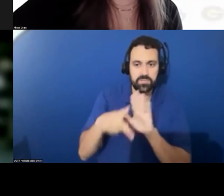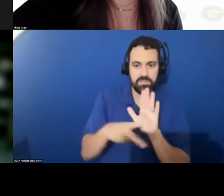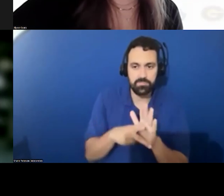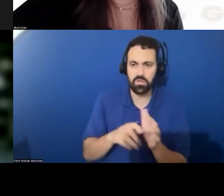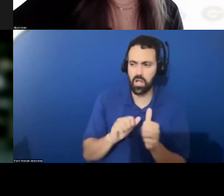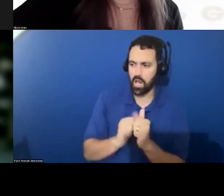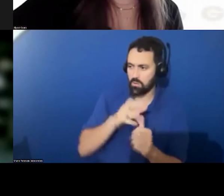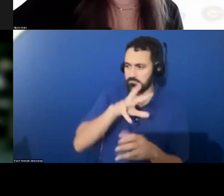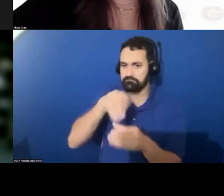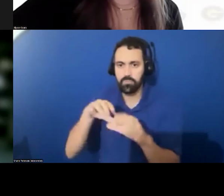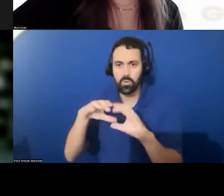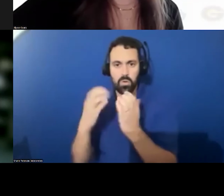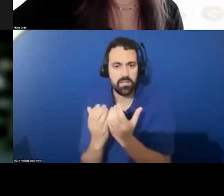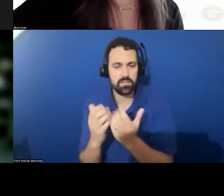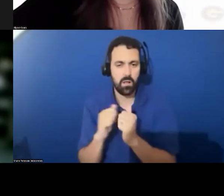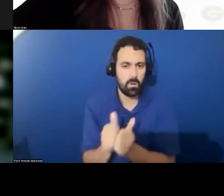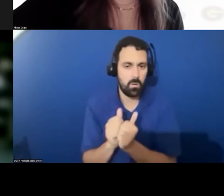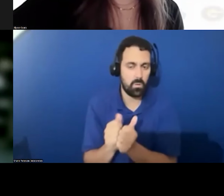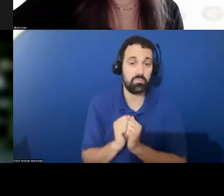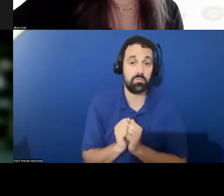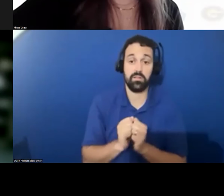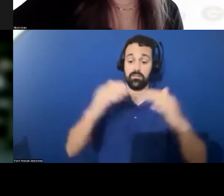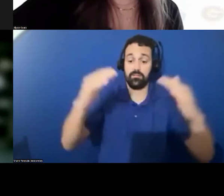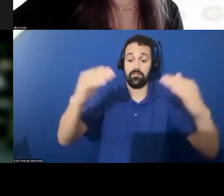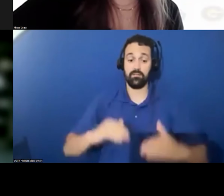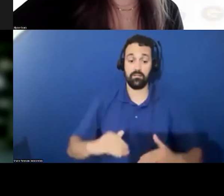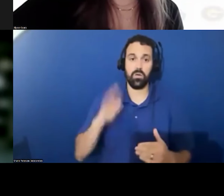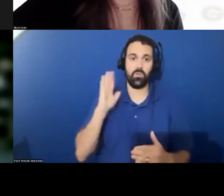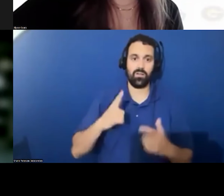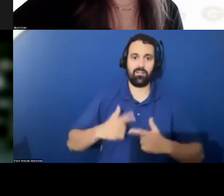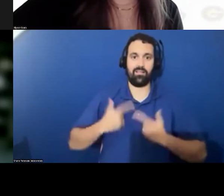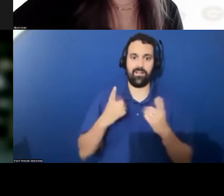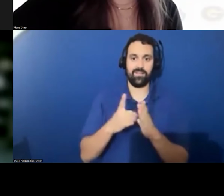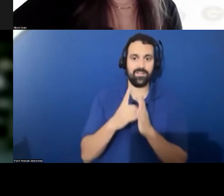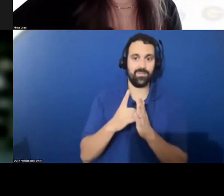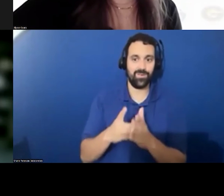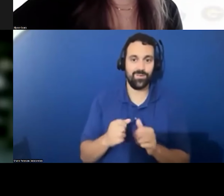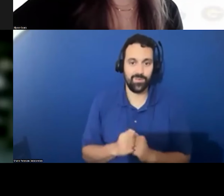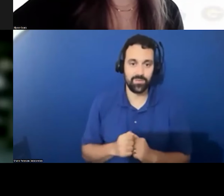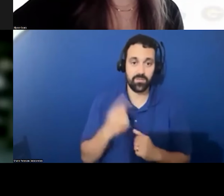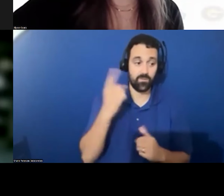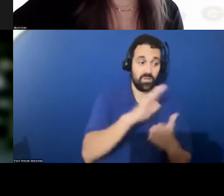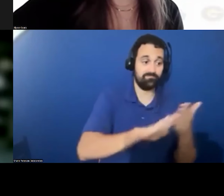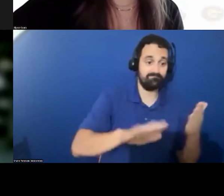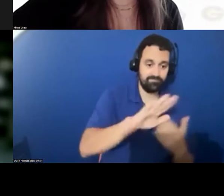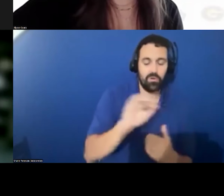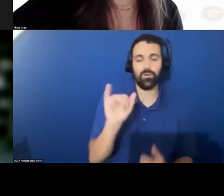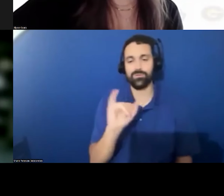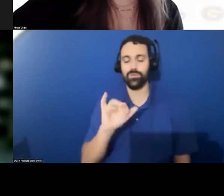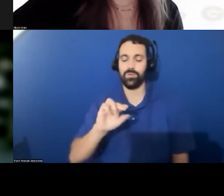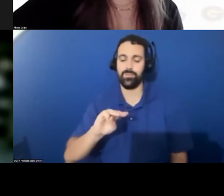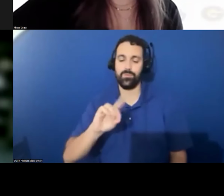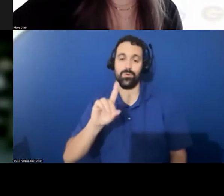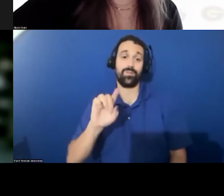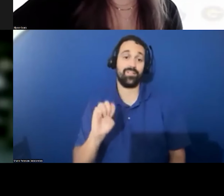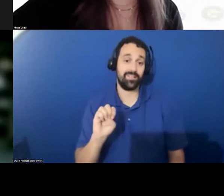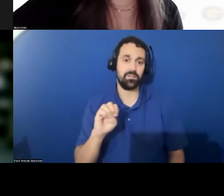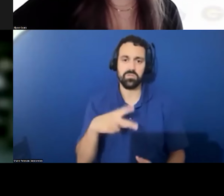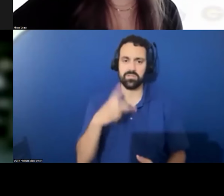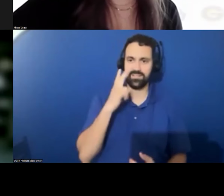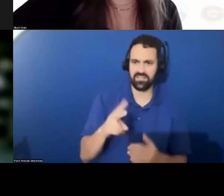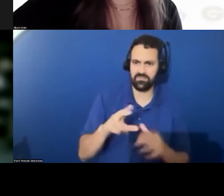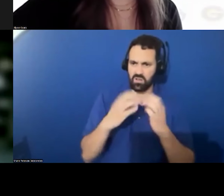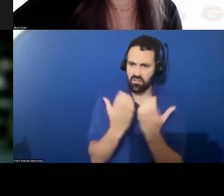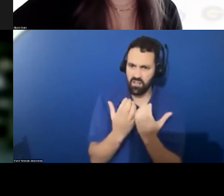content. After that, we'll move into some live demos in both Canvas and Moodle, where you'll see best practices for course